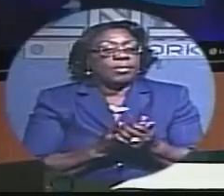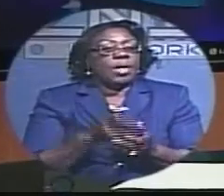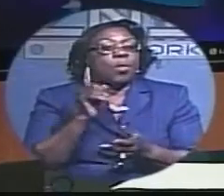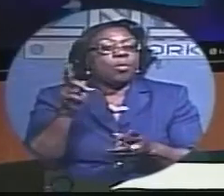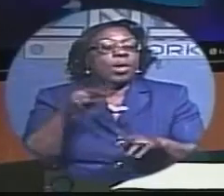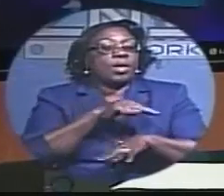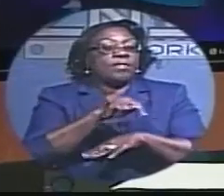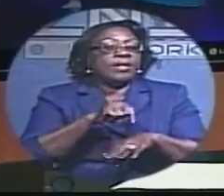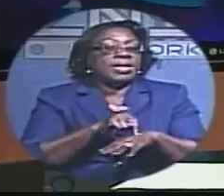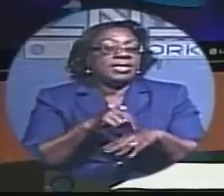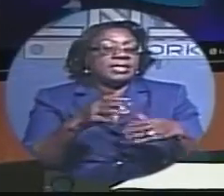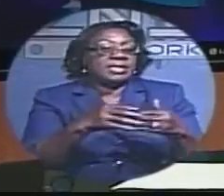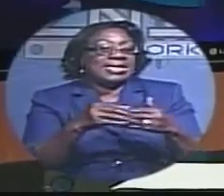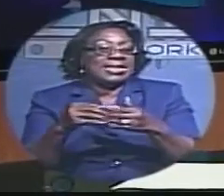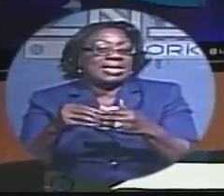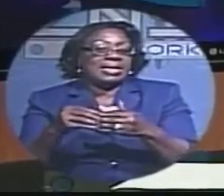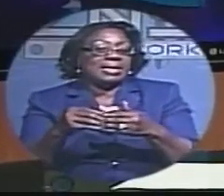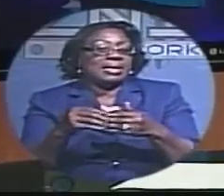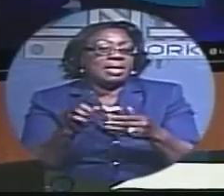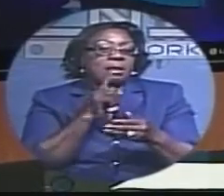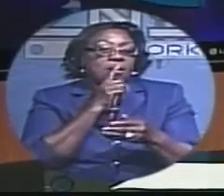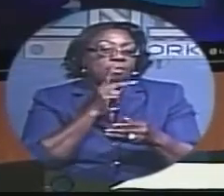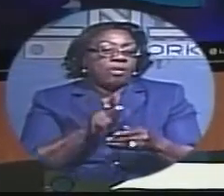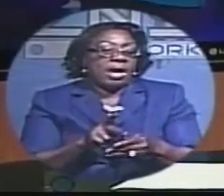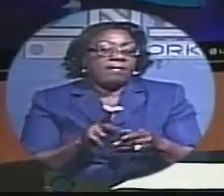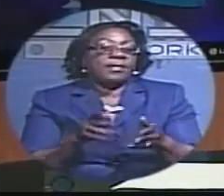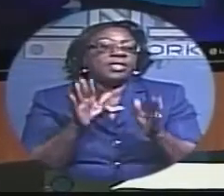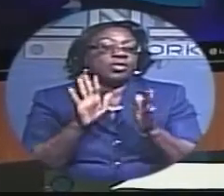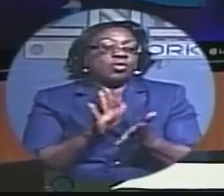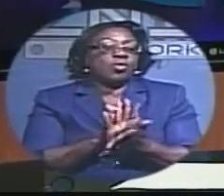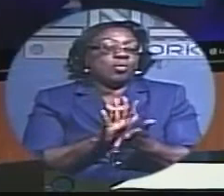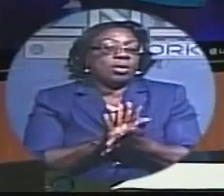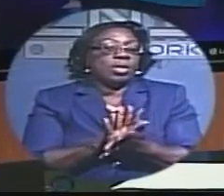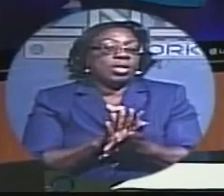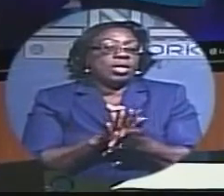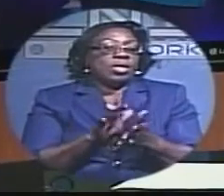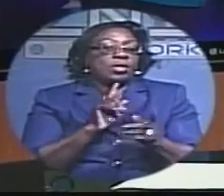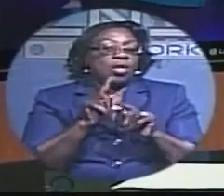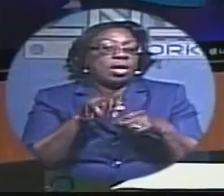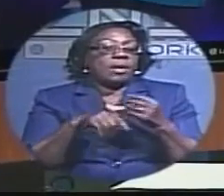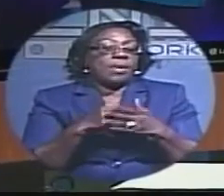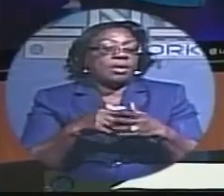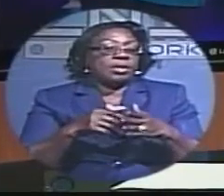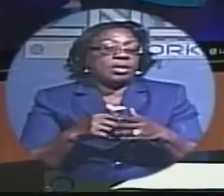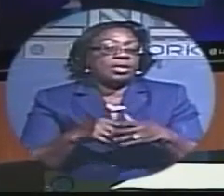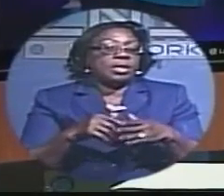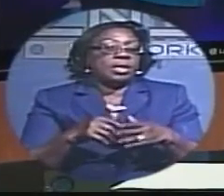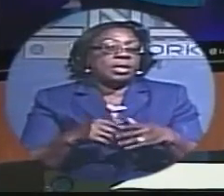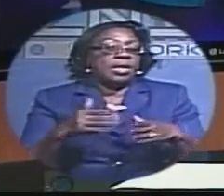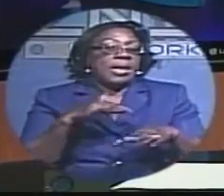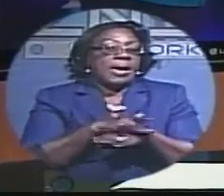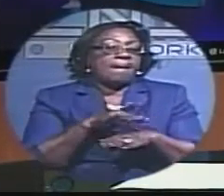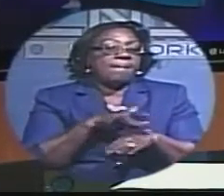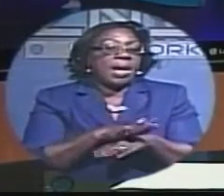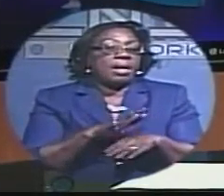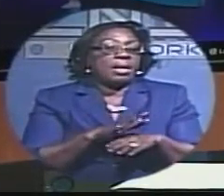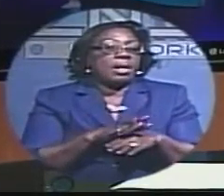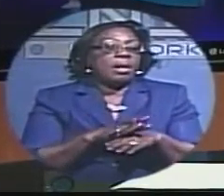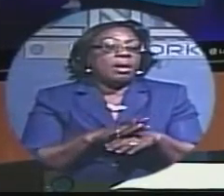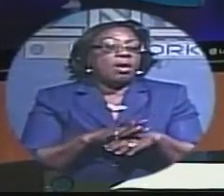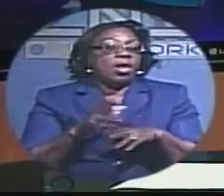One of the nation's leading private schools, underscoring the impact of the performance arts to developing well-rounded students. Check it out